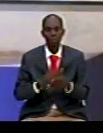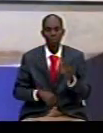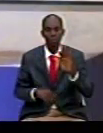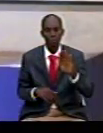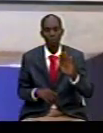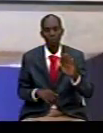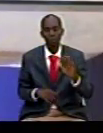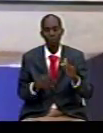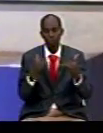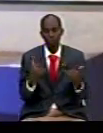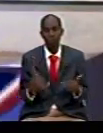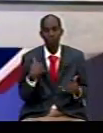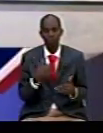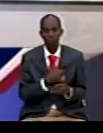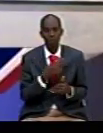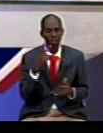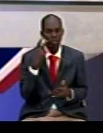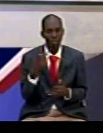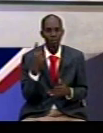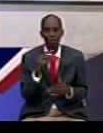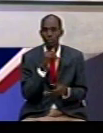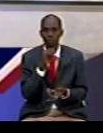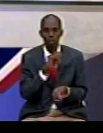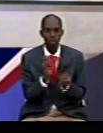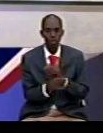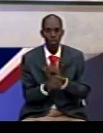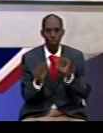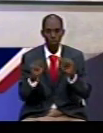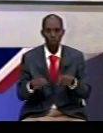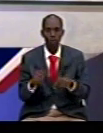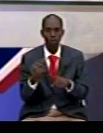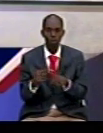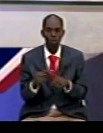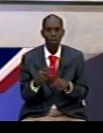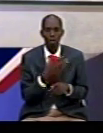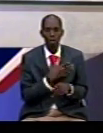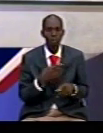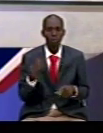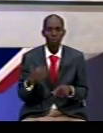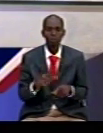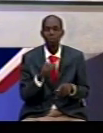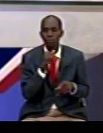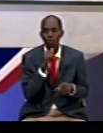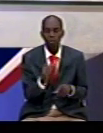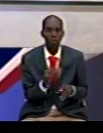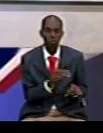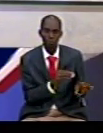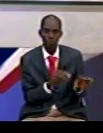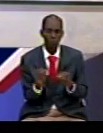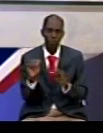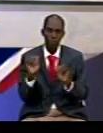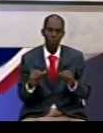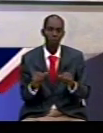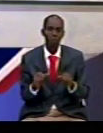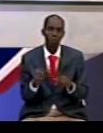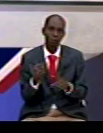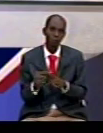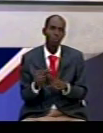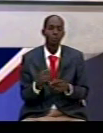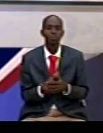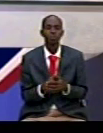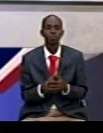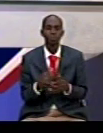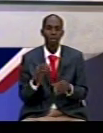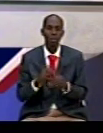the unchangeable word and the infallible word. Look at Mark chapter